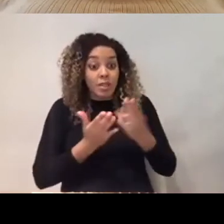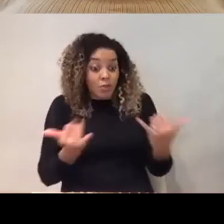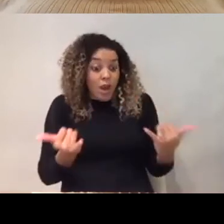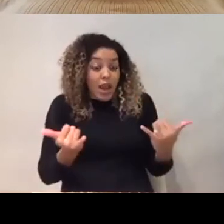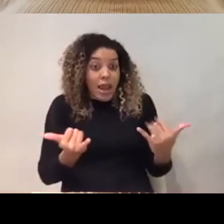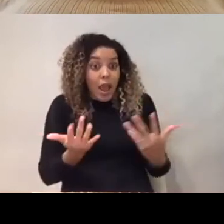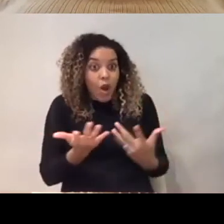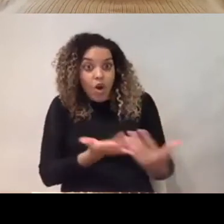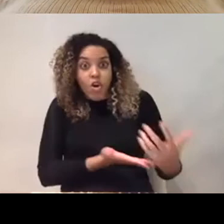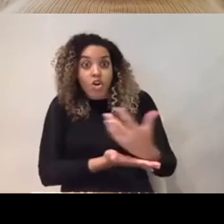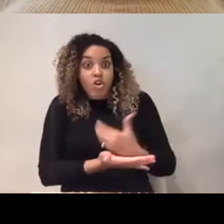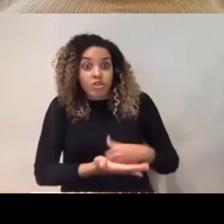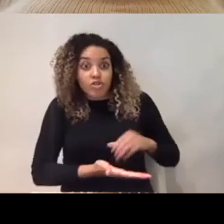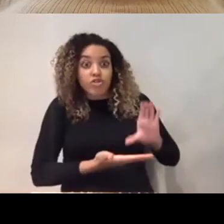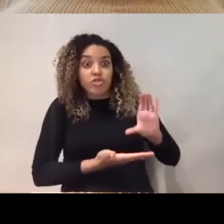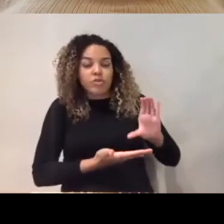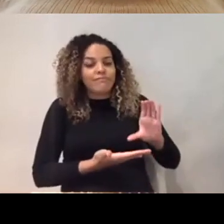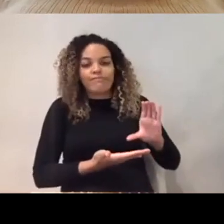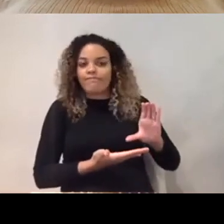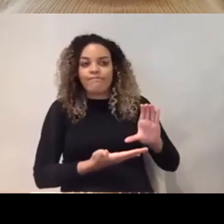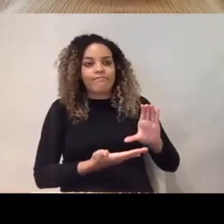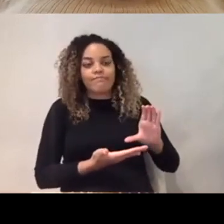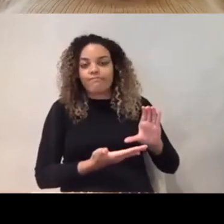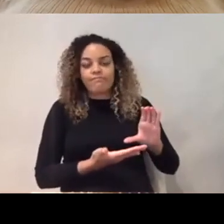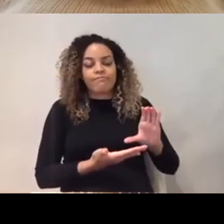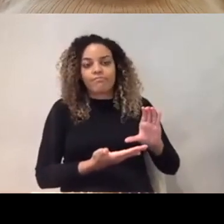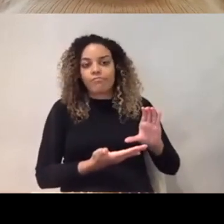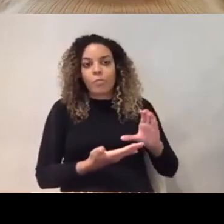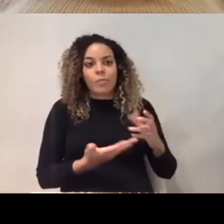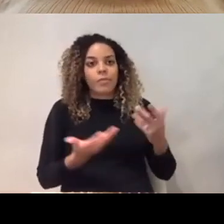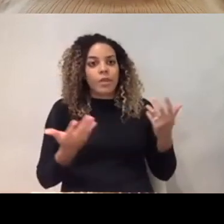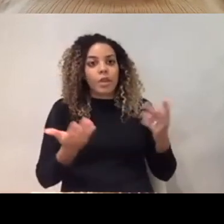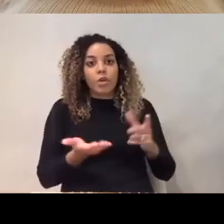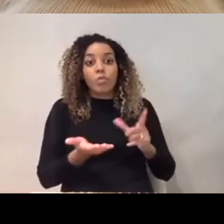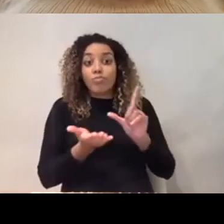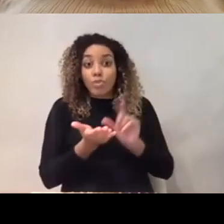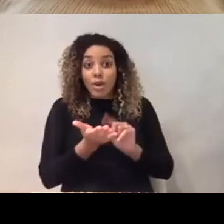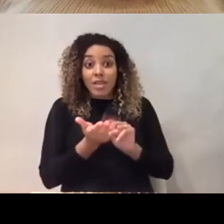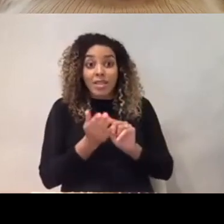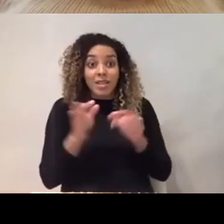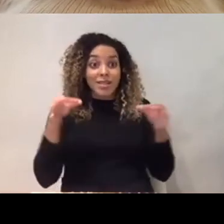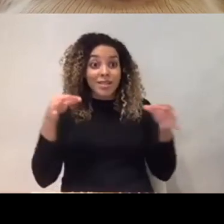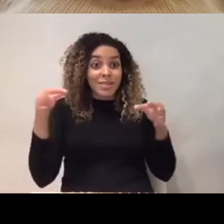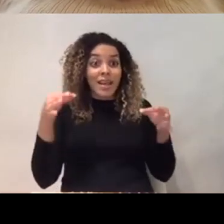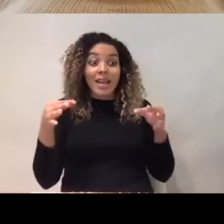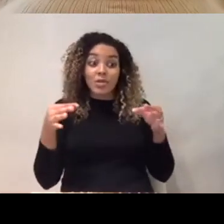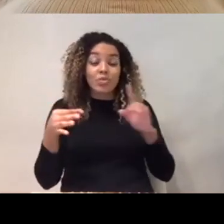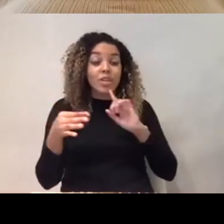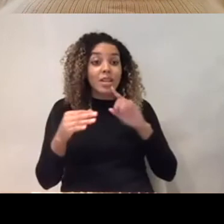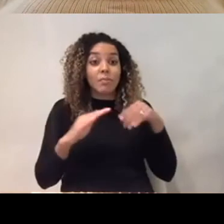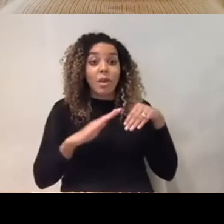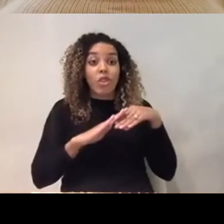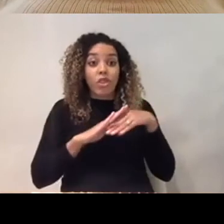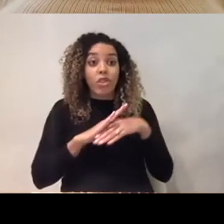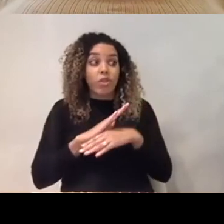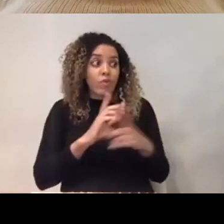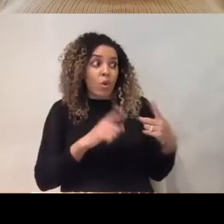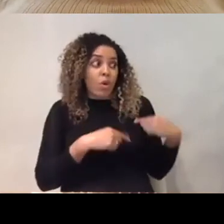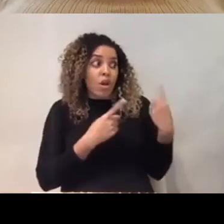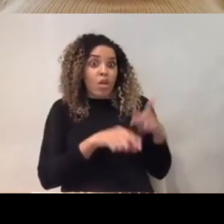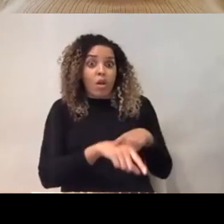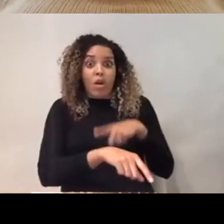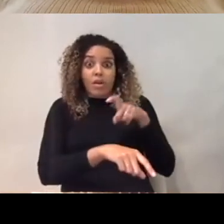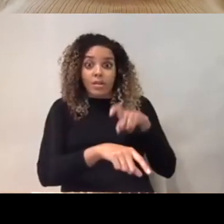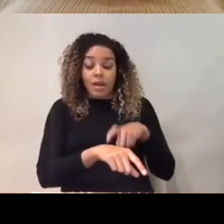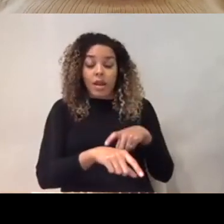Print is been dying for a long time. The website scene is, as we've seen with